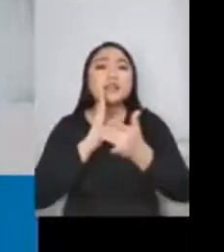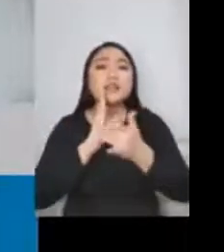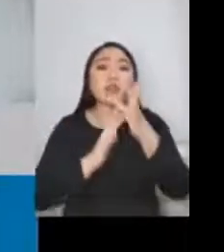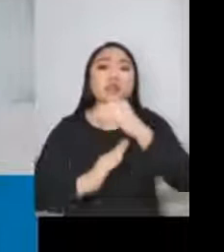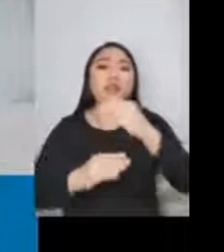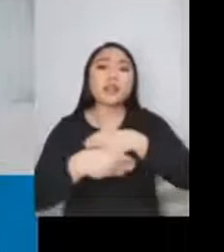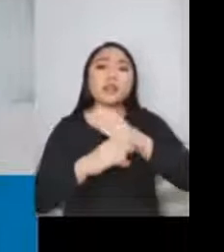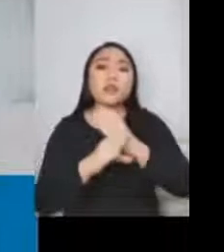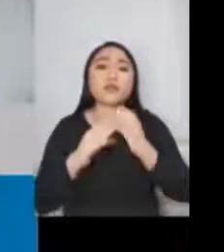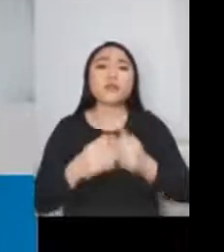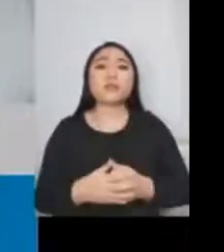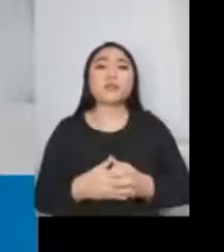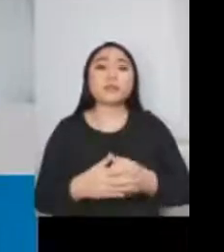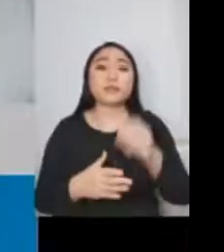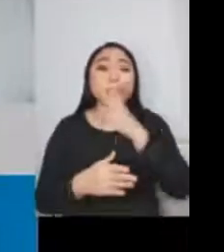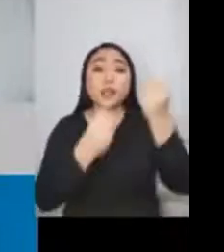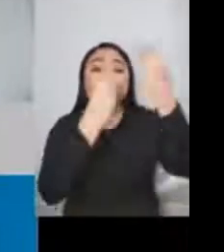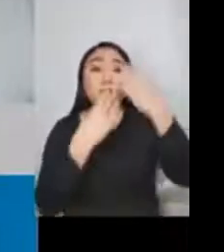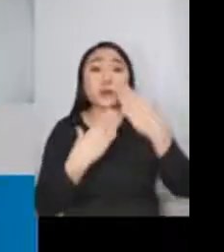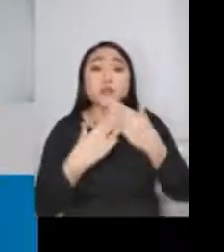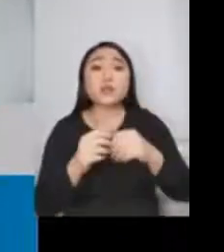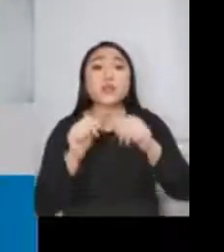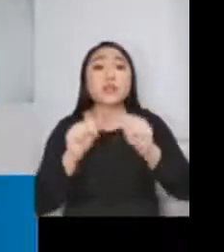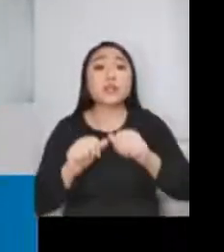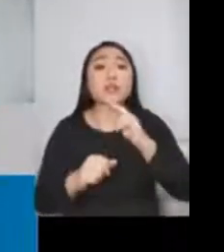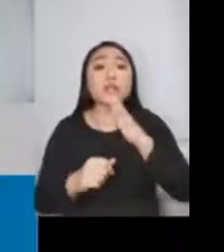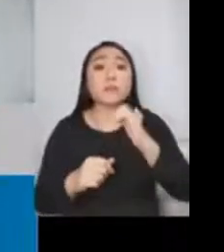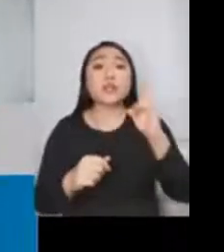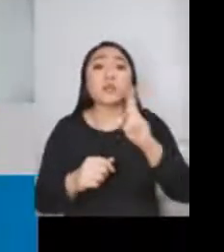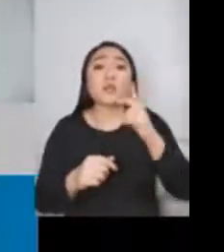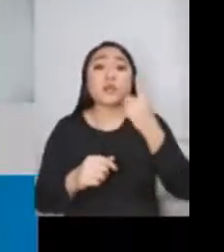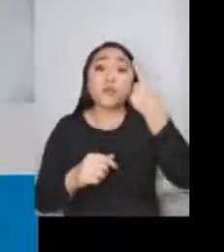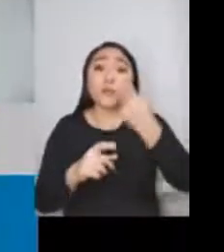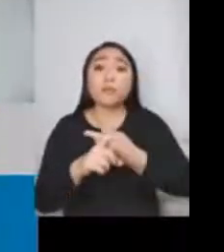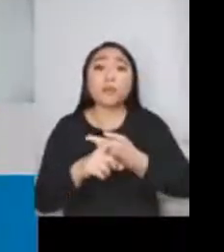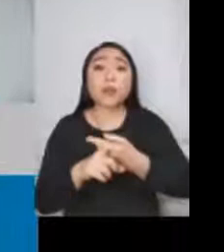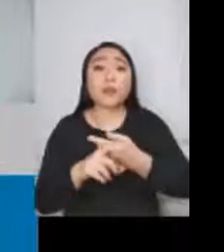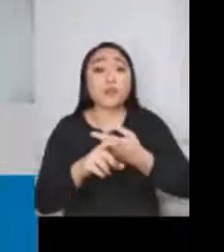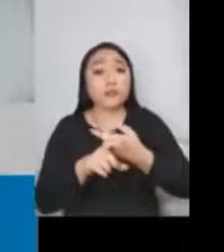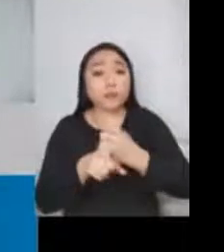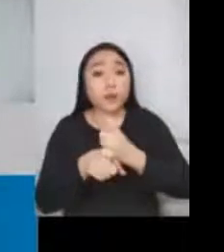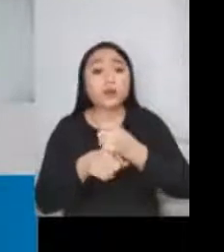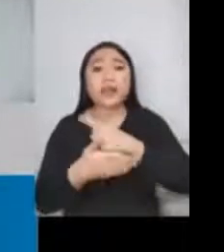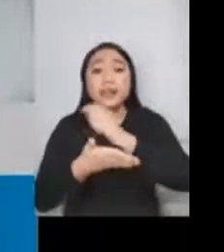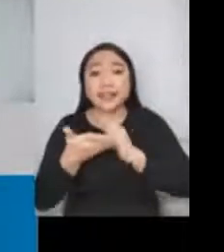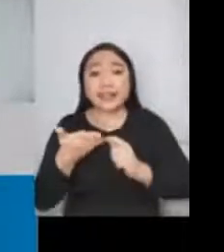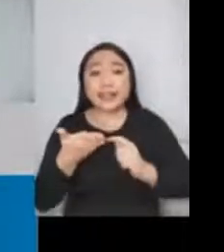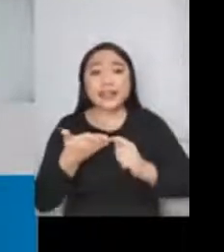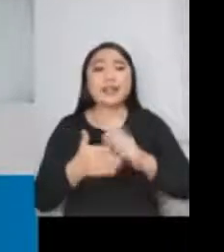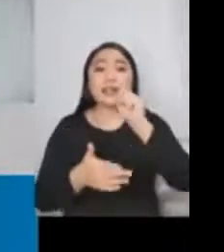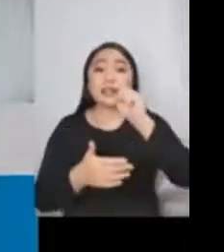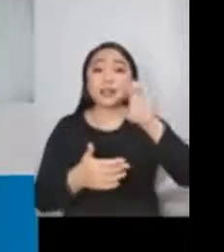science, technology, and innovation. And this information can be in a form of thesis, serials,